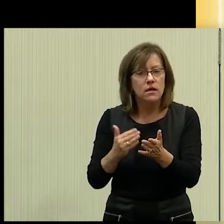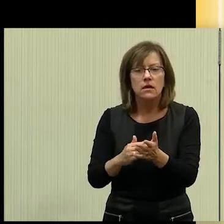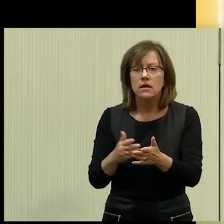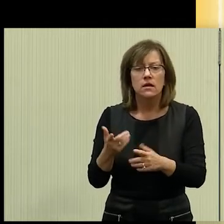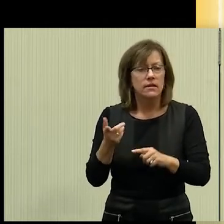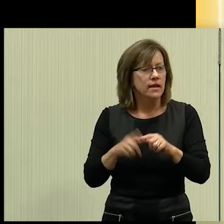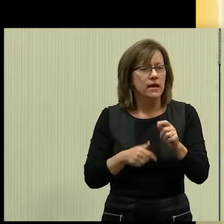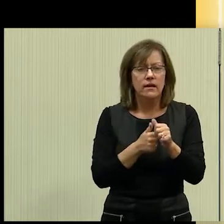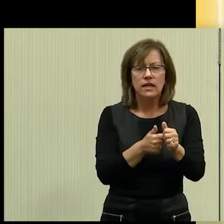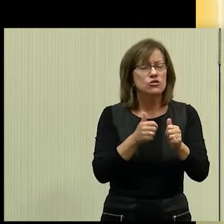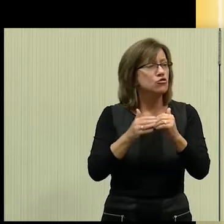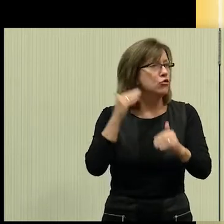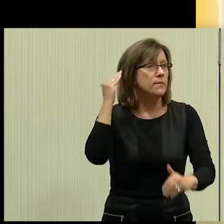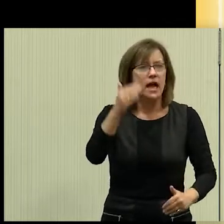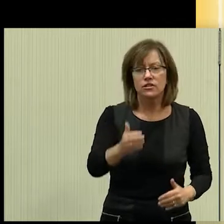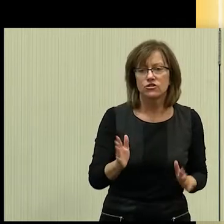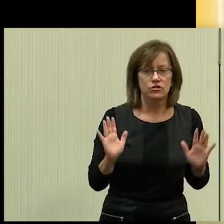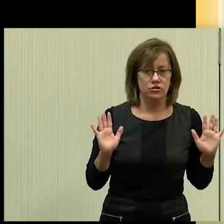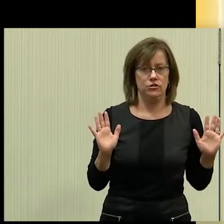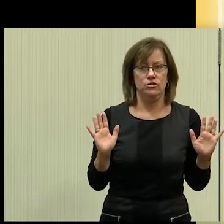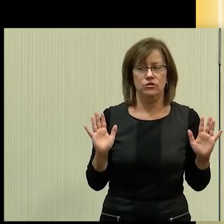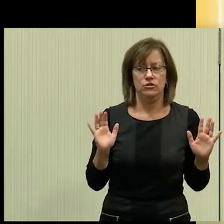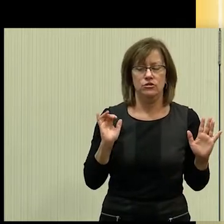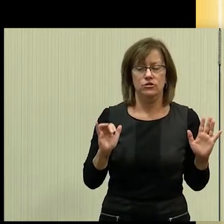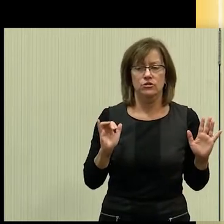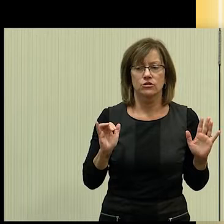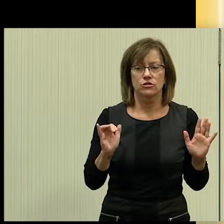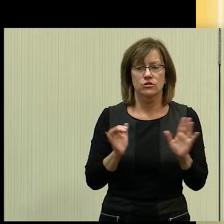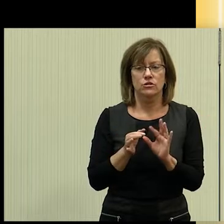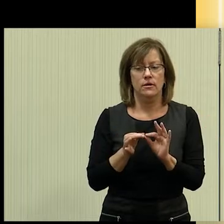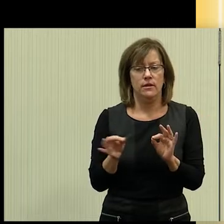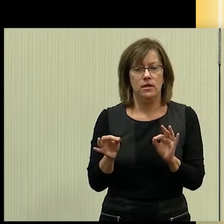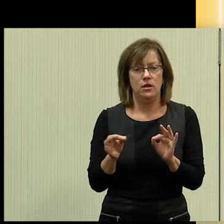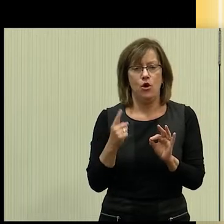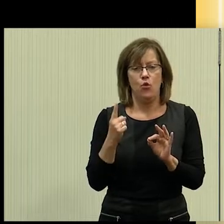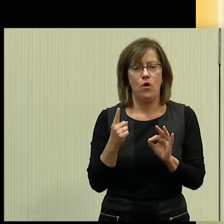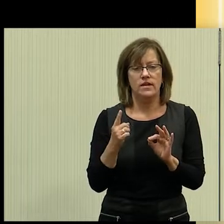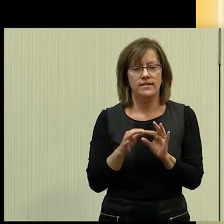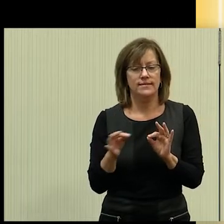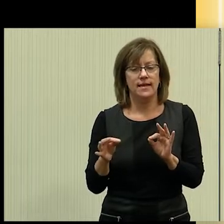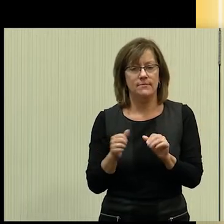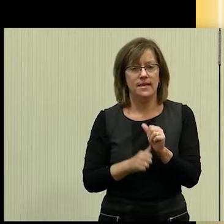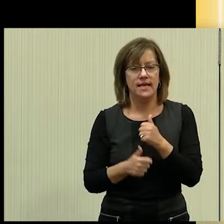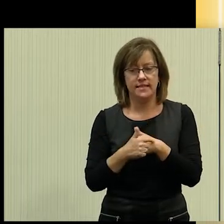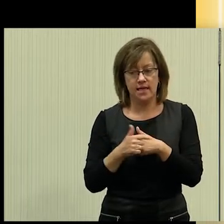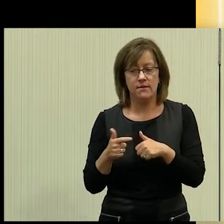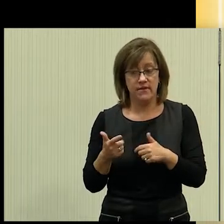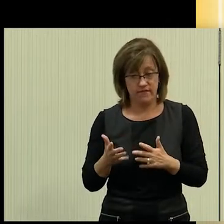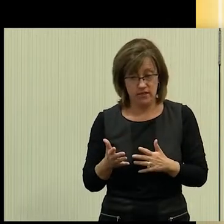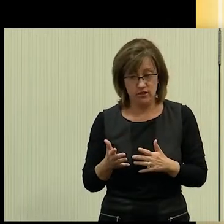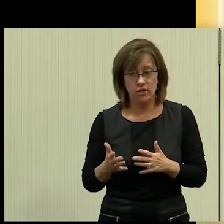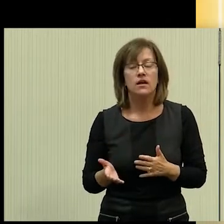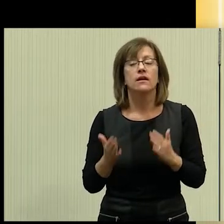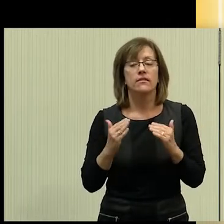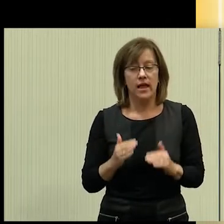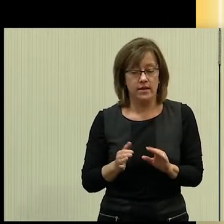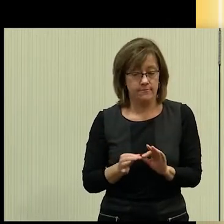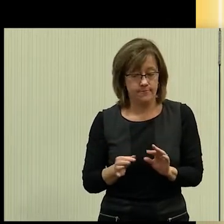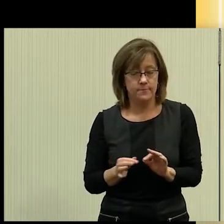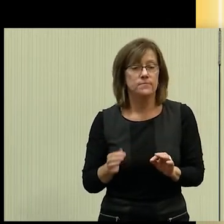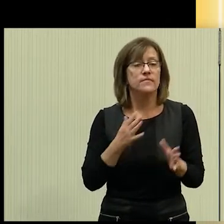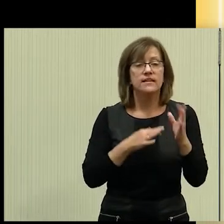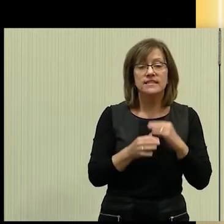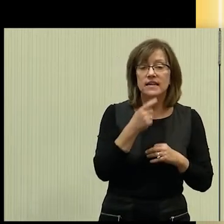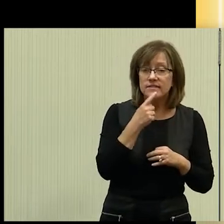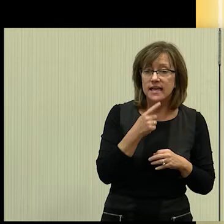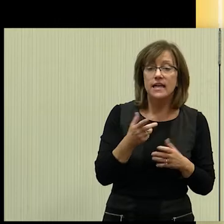them. So realizing where a child's at, should you only give one statement at a time versus I want you to take this and then do this